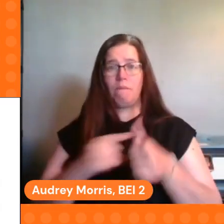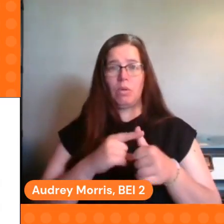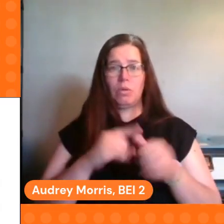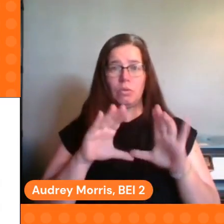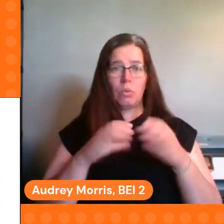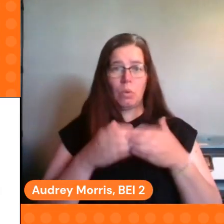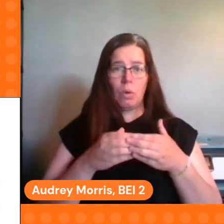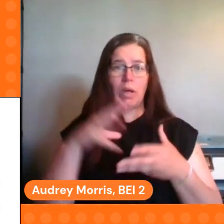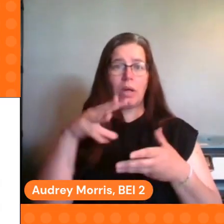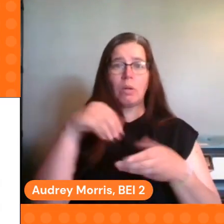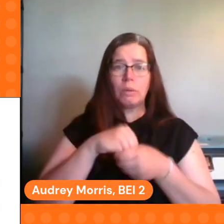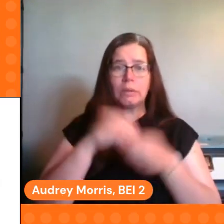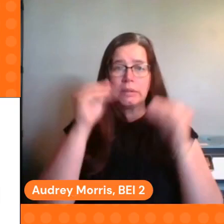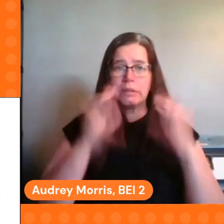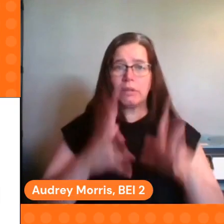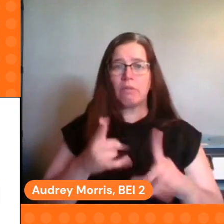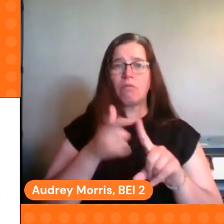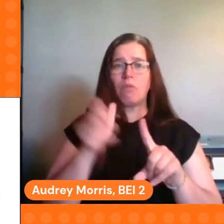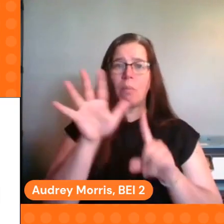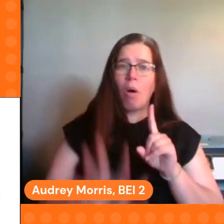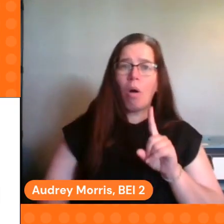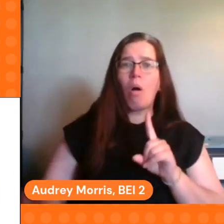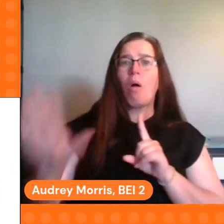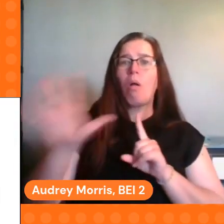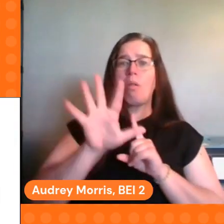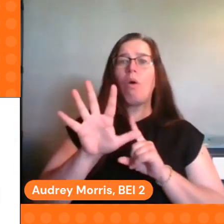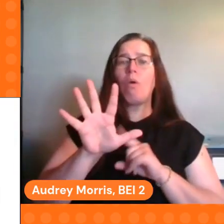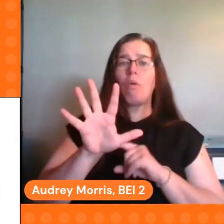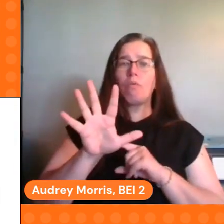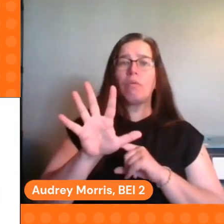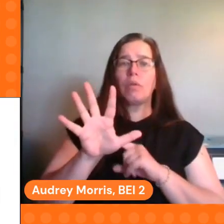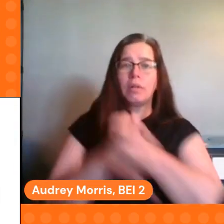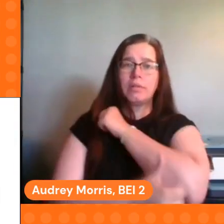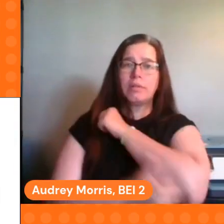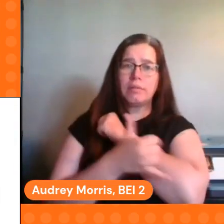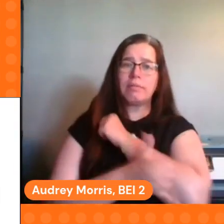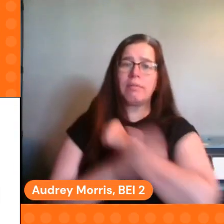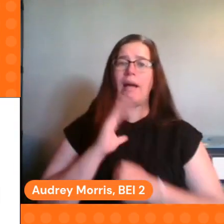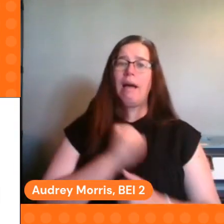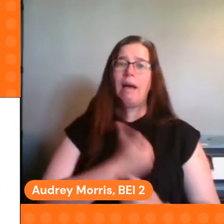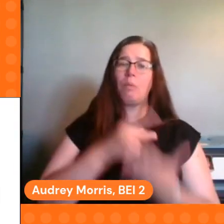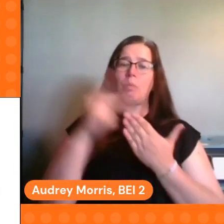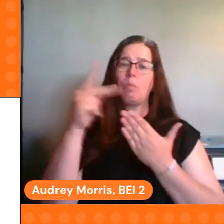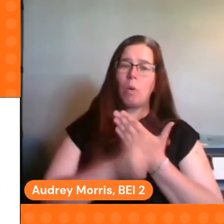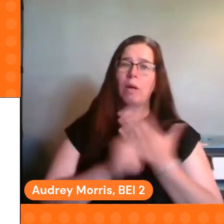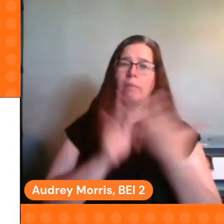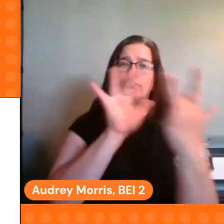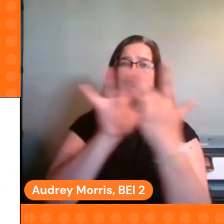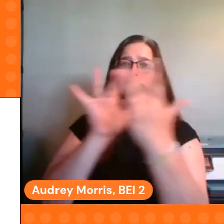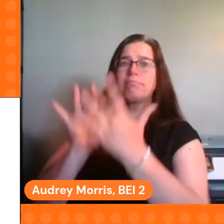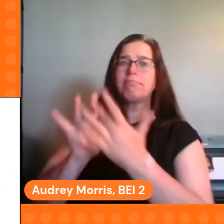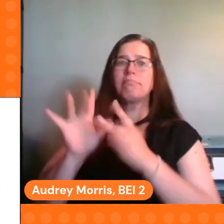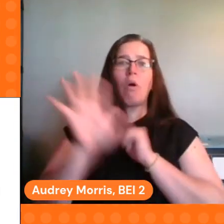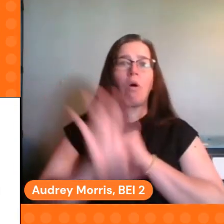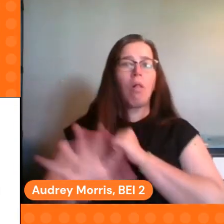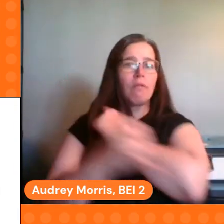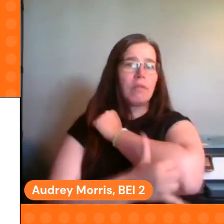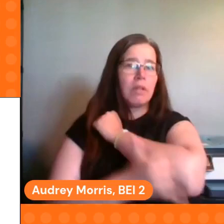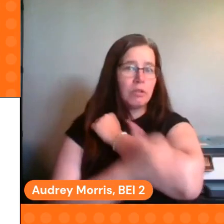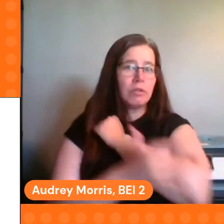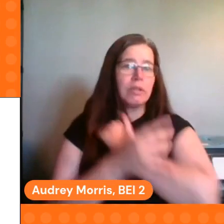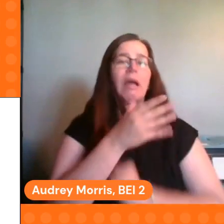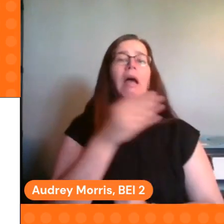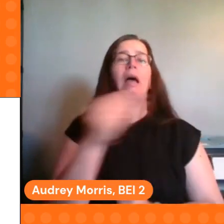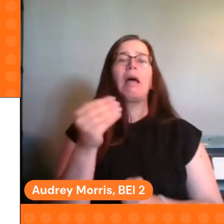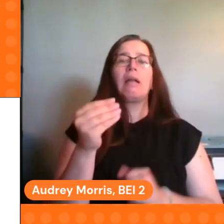the teachers from all provinces in Vietnam. So that means our program has reached all teachers in the country. And then after